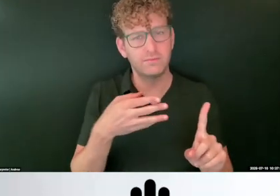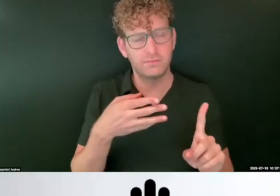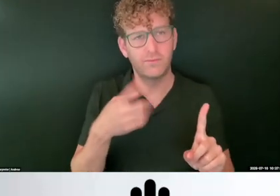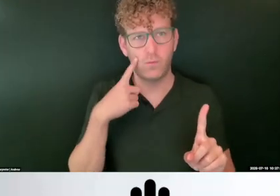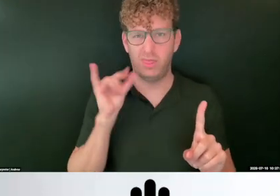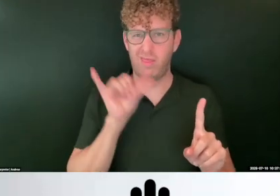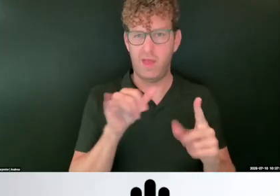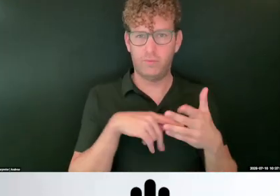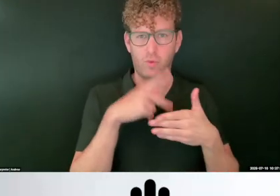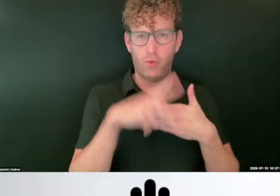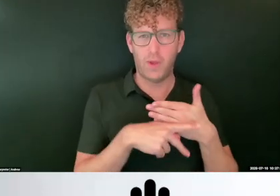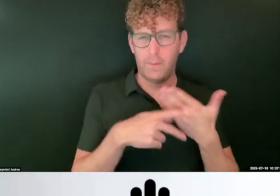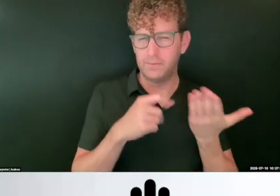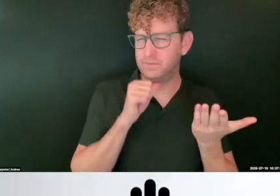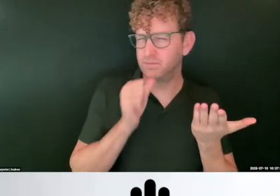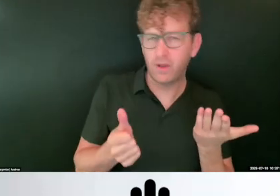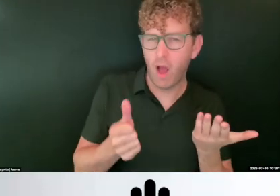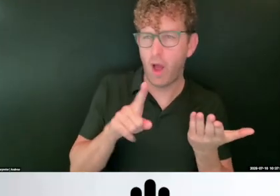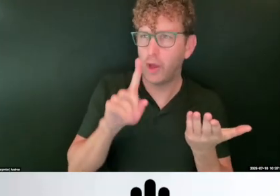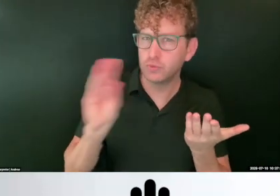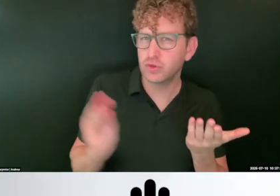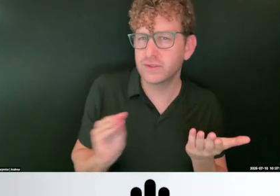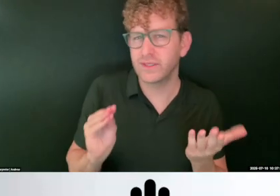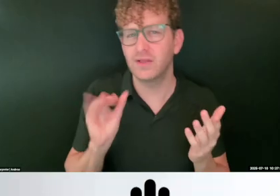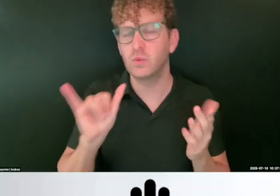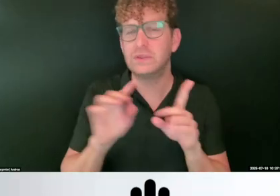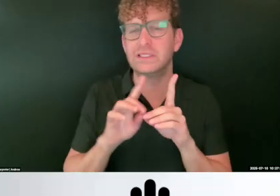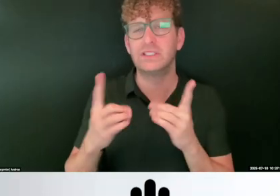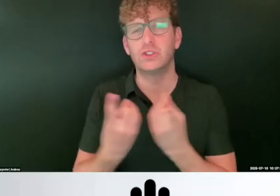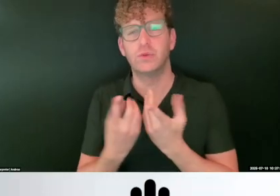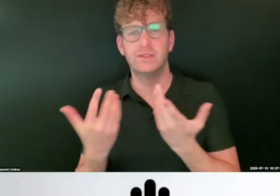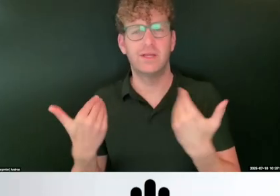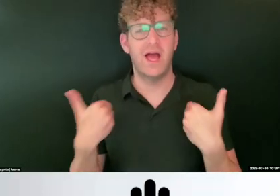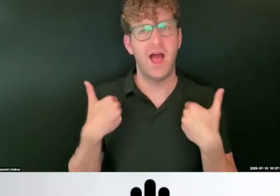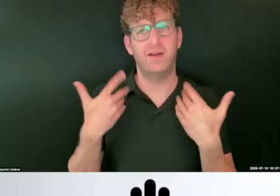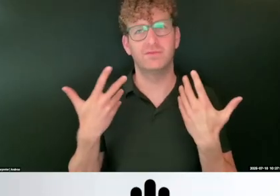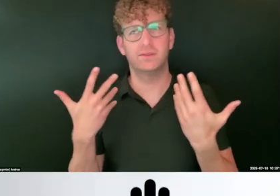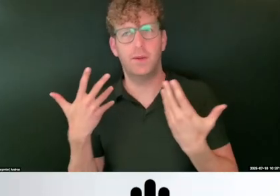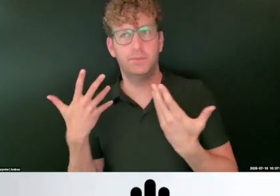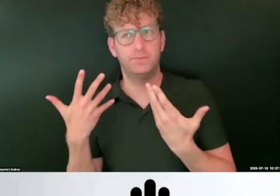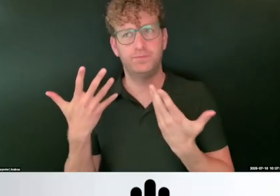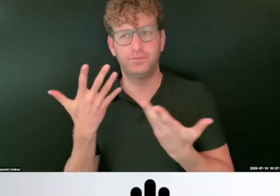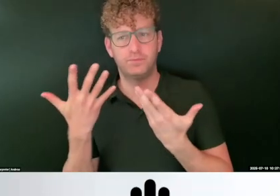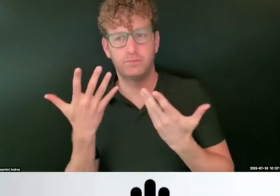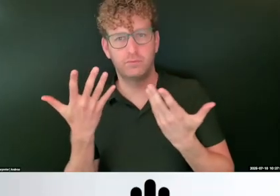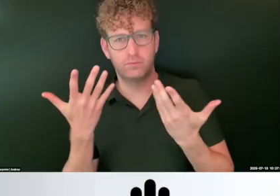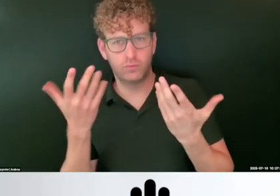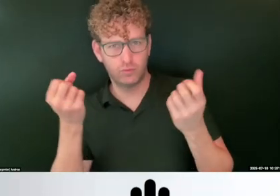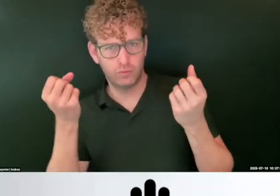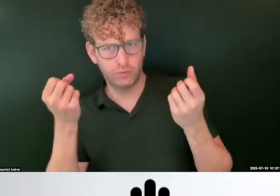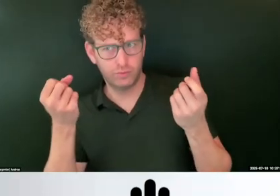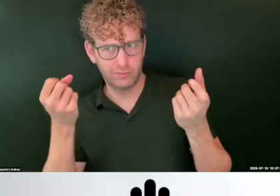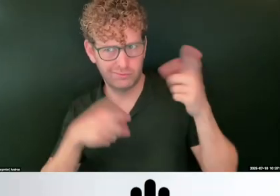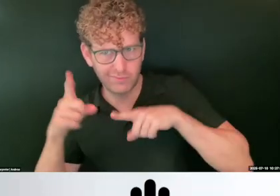have some discretion in terms of how they allocate that money. So there's some